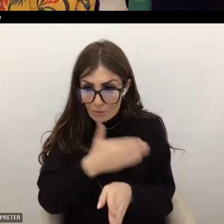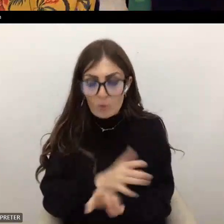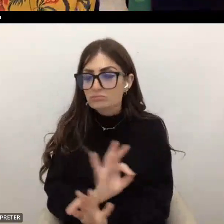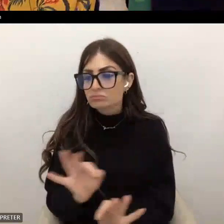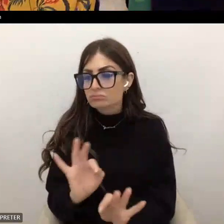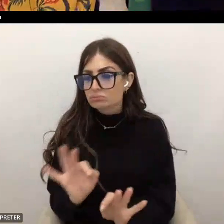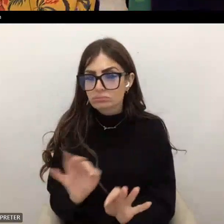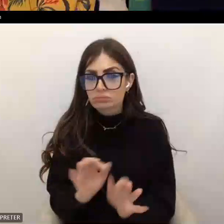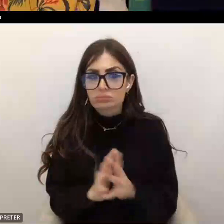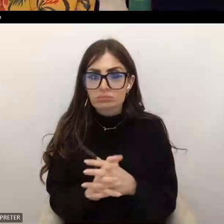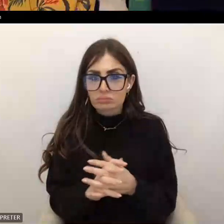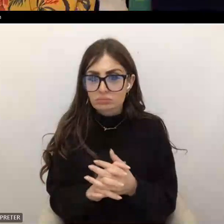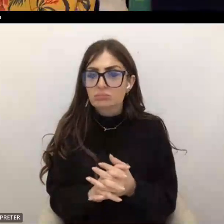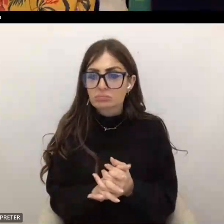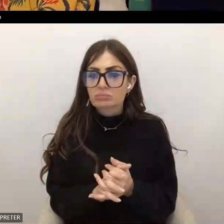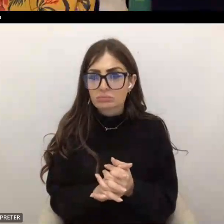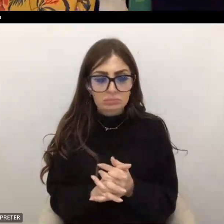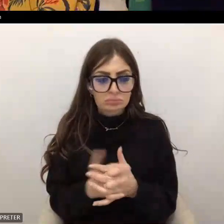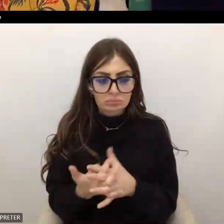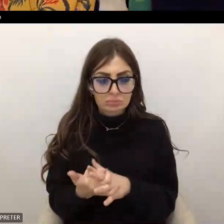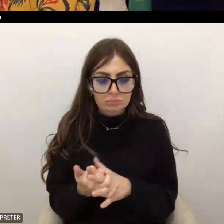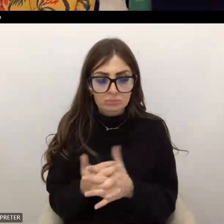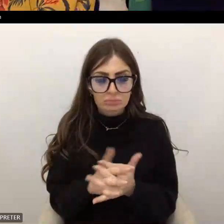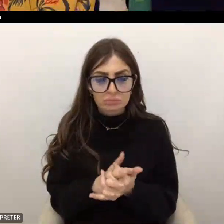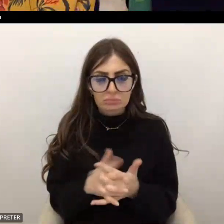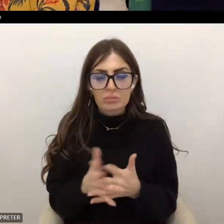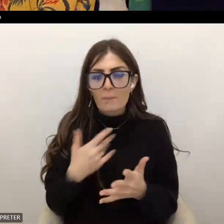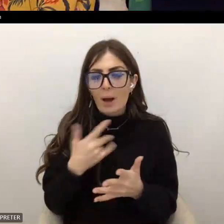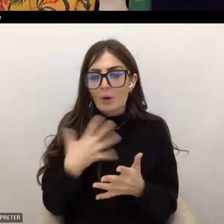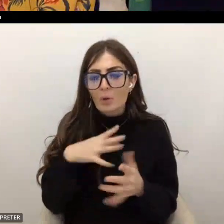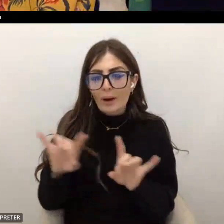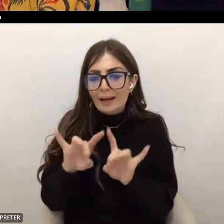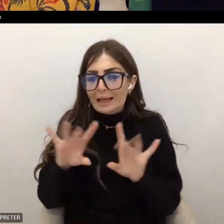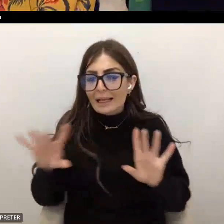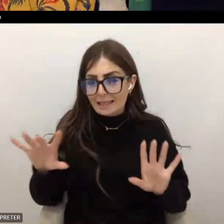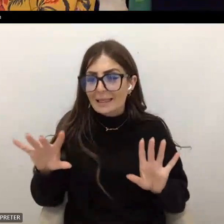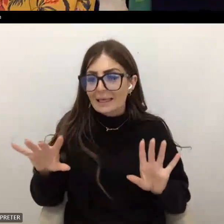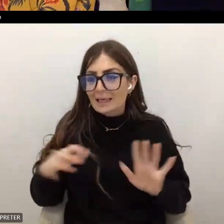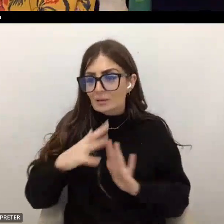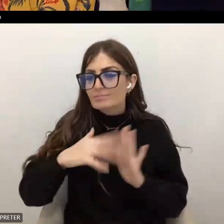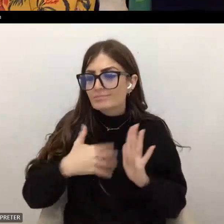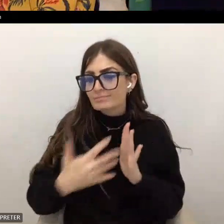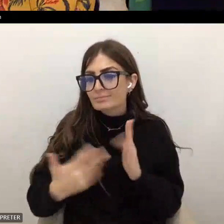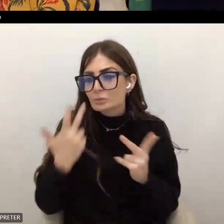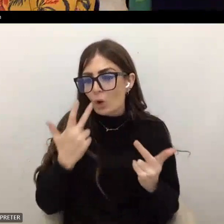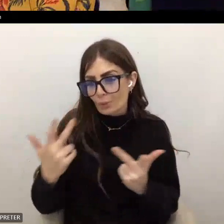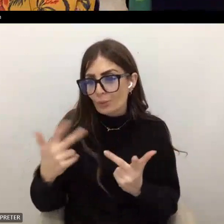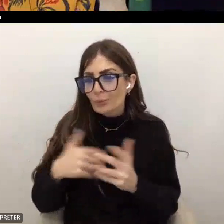but we would expect a really clear itinerary that you're identifying in your tour there.